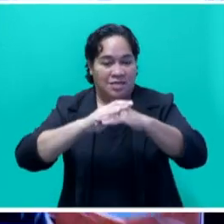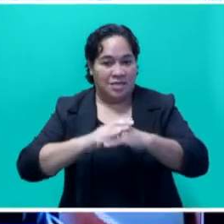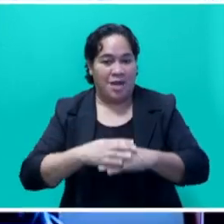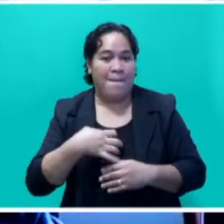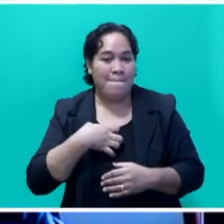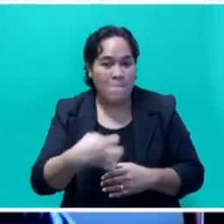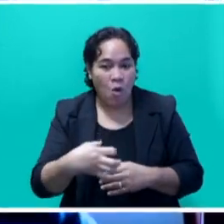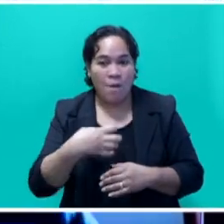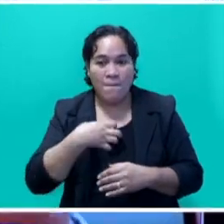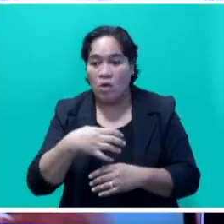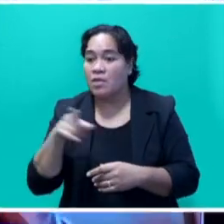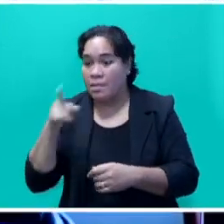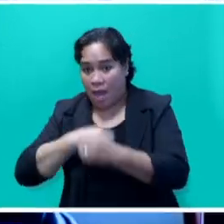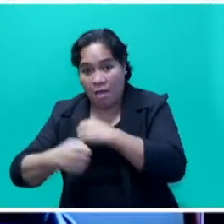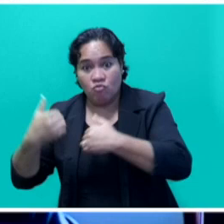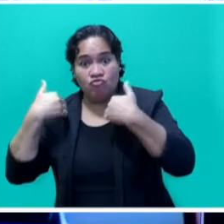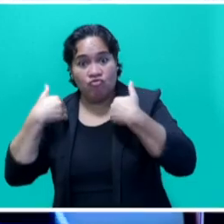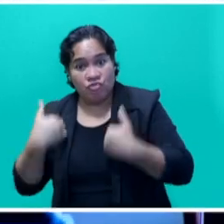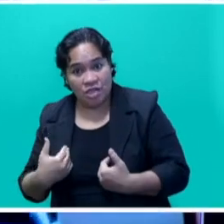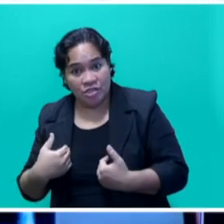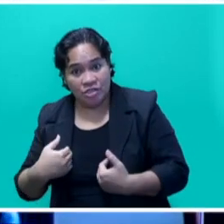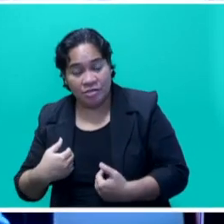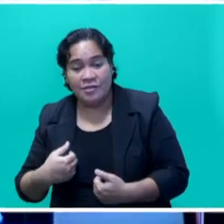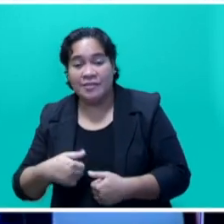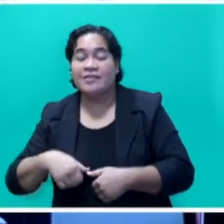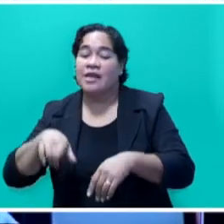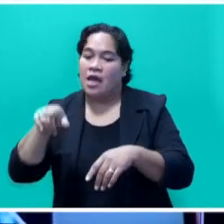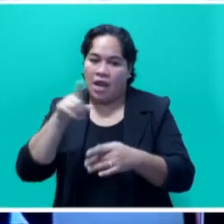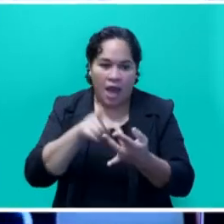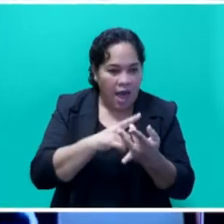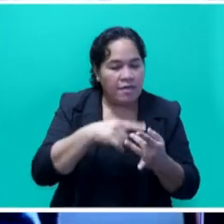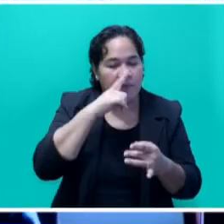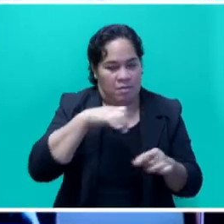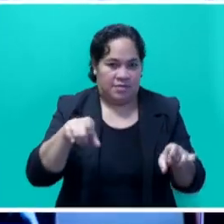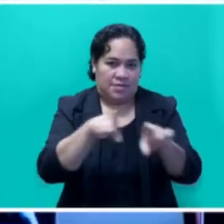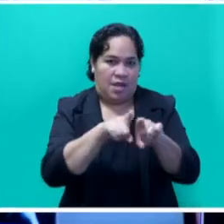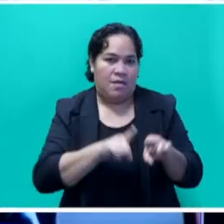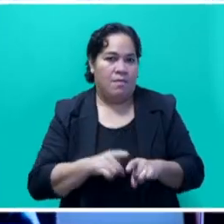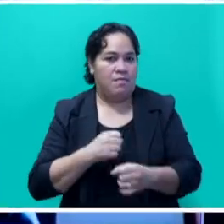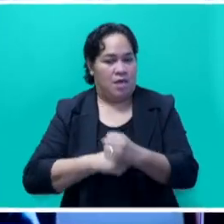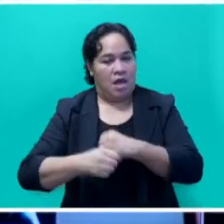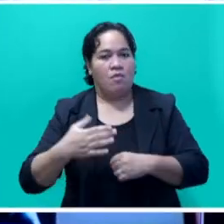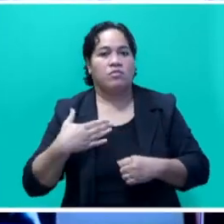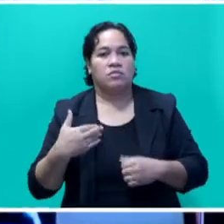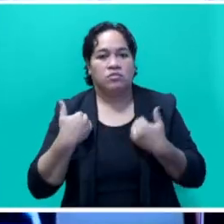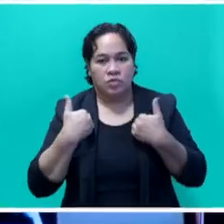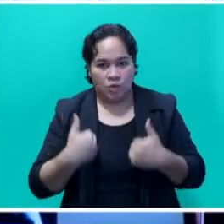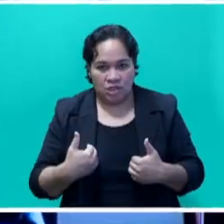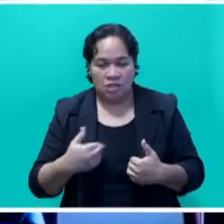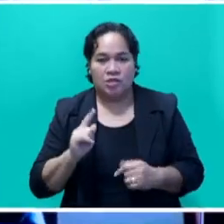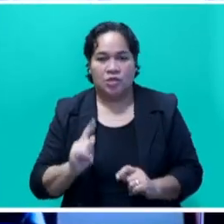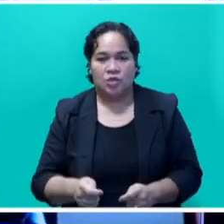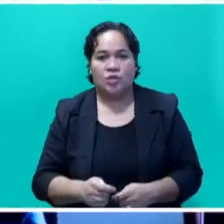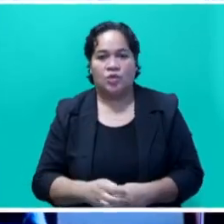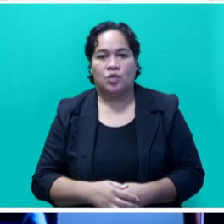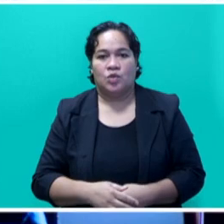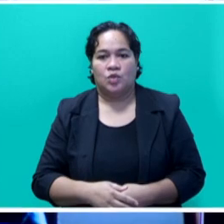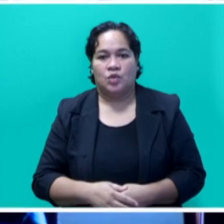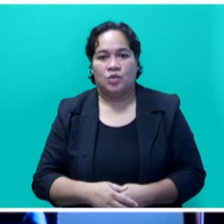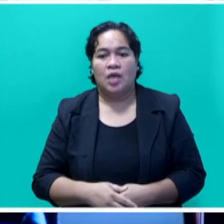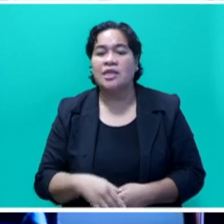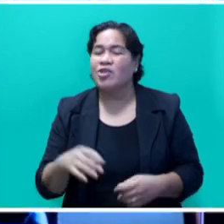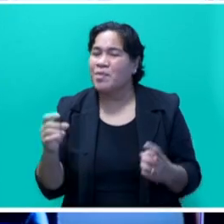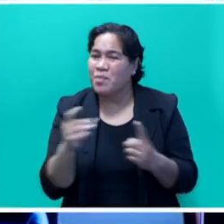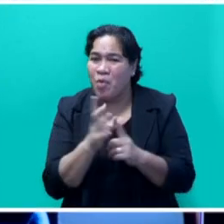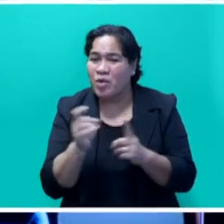They'll become rich. They'll become prosperous. Other people will also become wealthy and prosperous too. It's critically important for us to